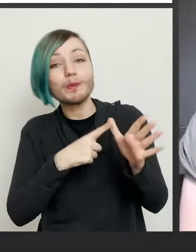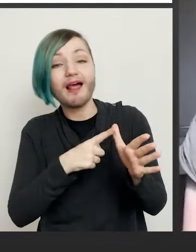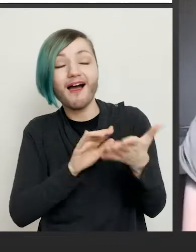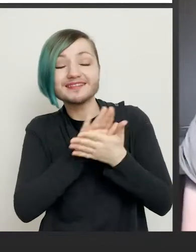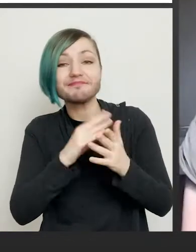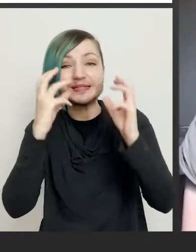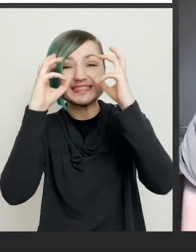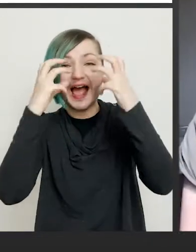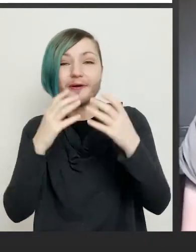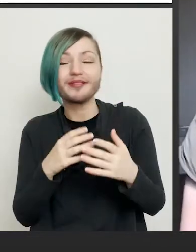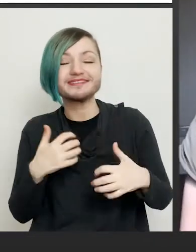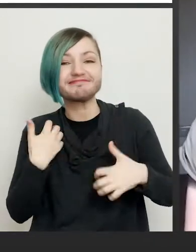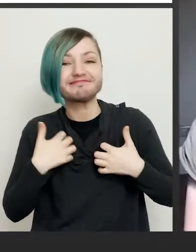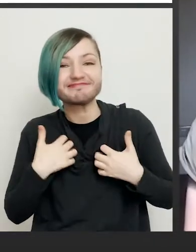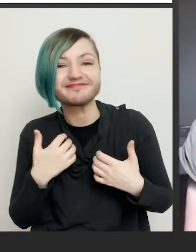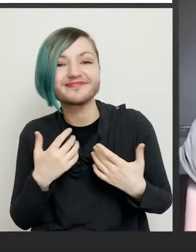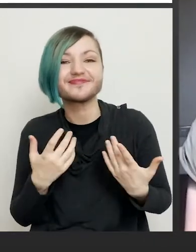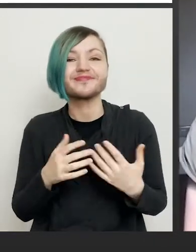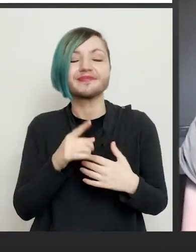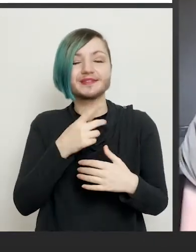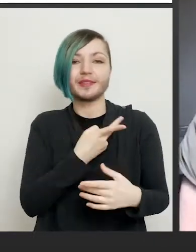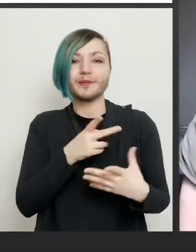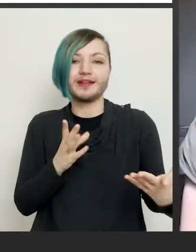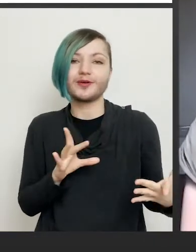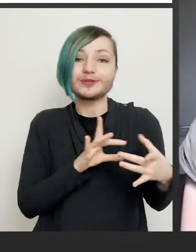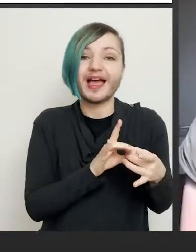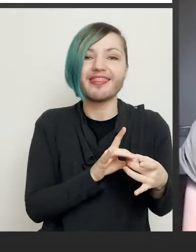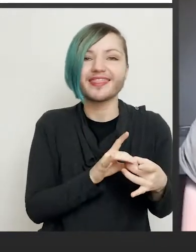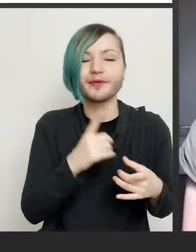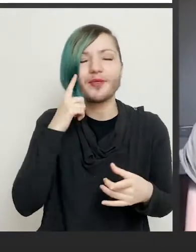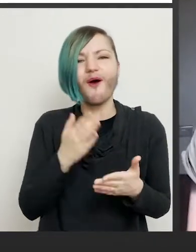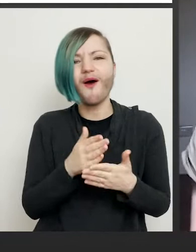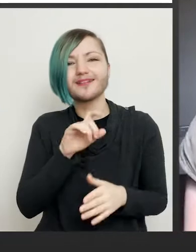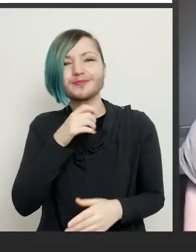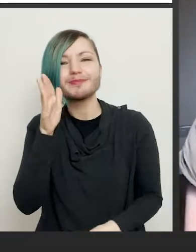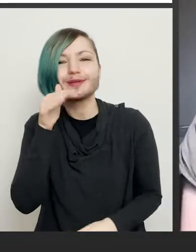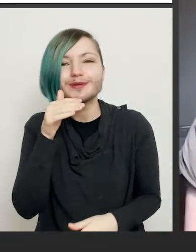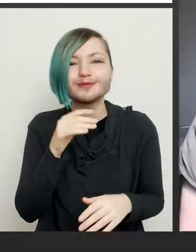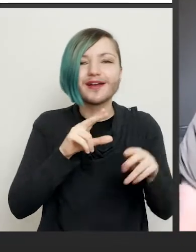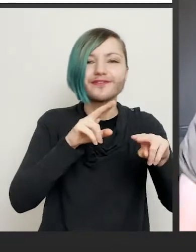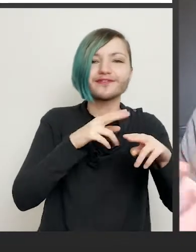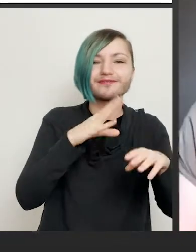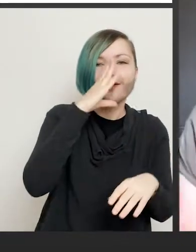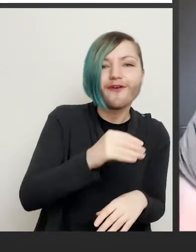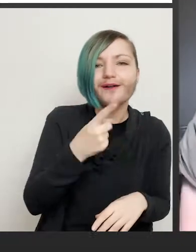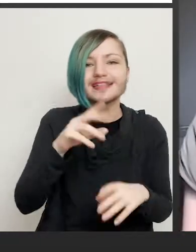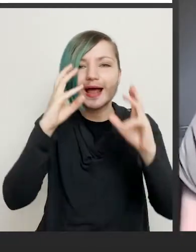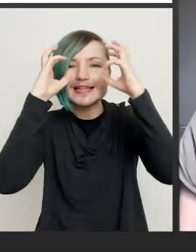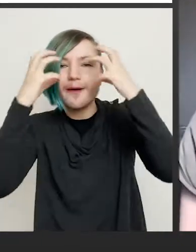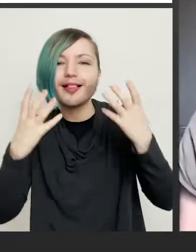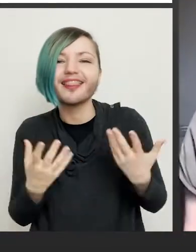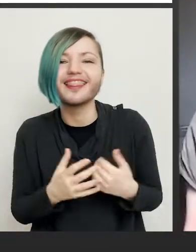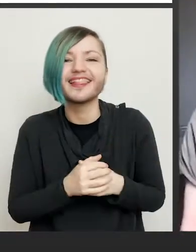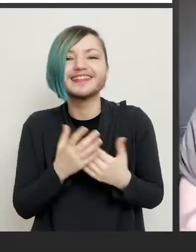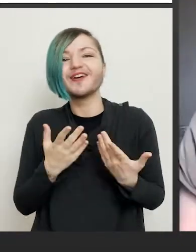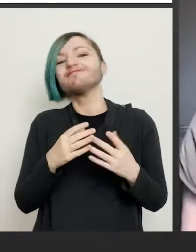quite interesting. And then when we got together, we were sort of like, well, wouldn't it be cute to like have Fox and owl and stuff? So it became